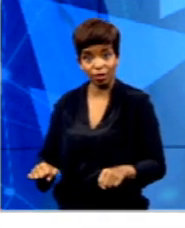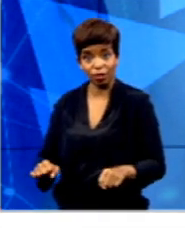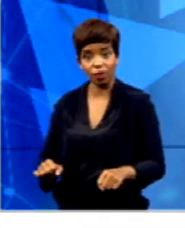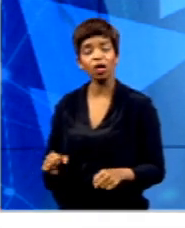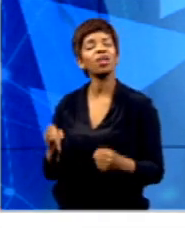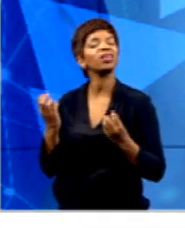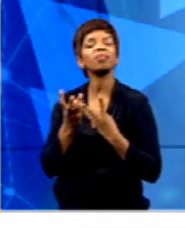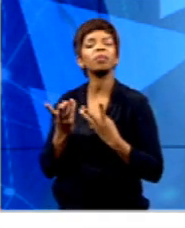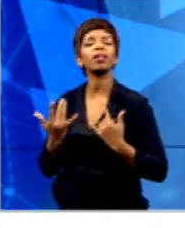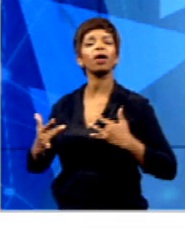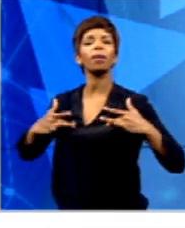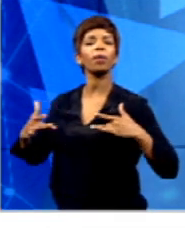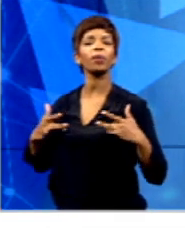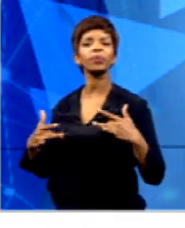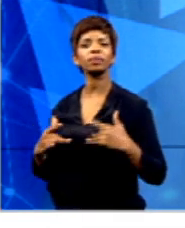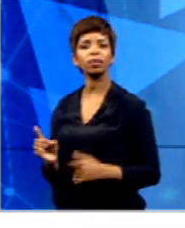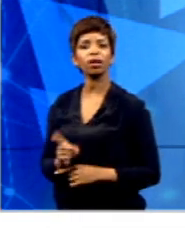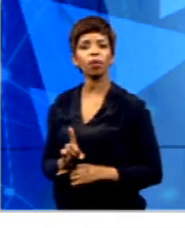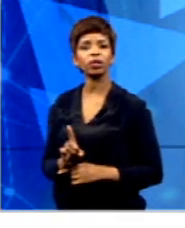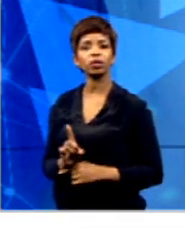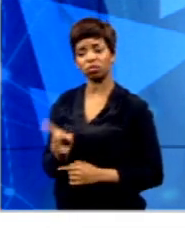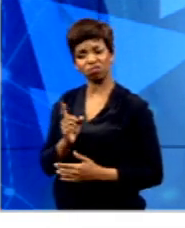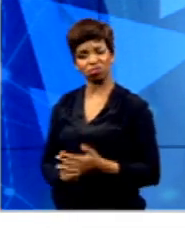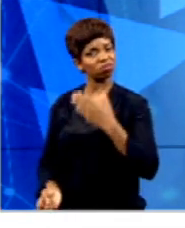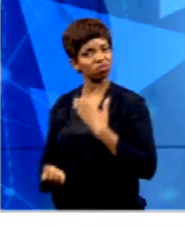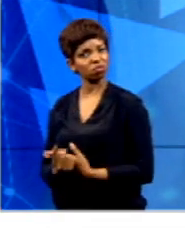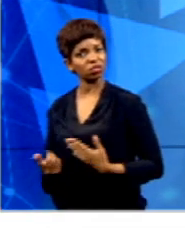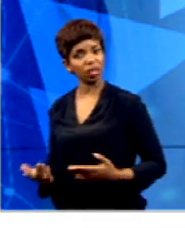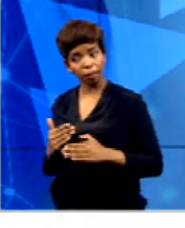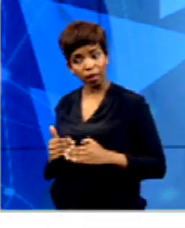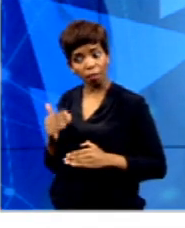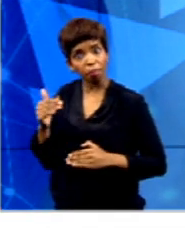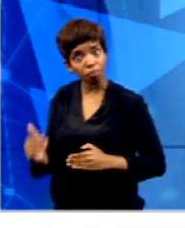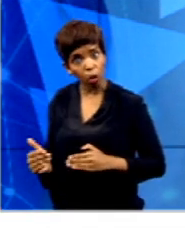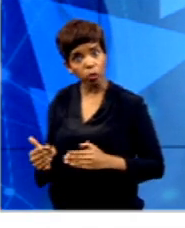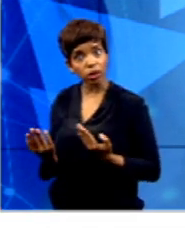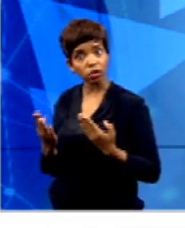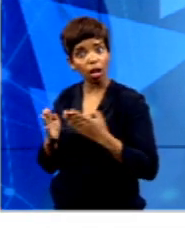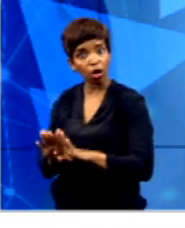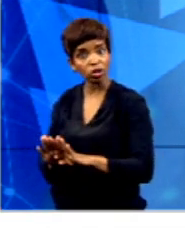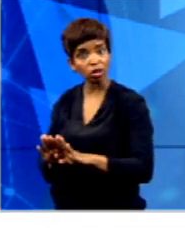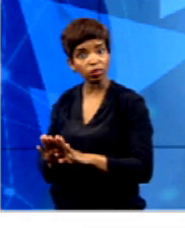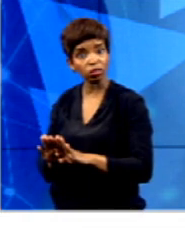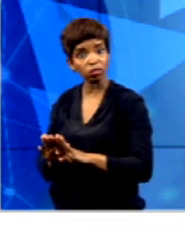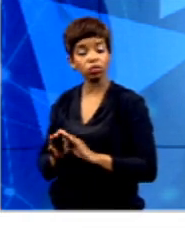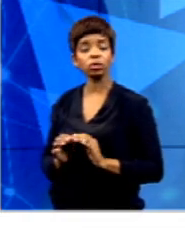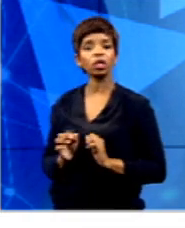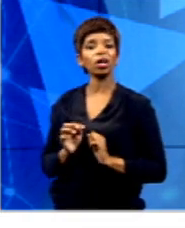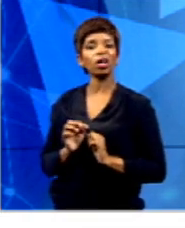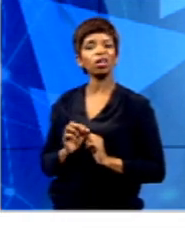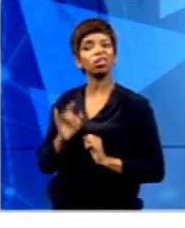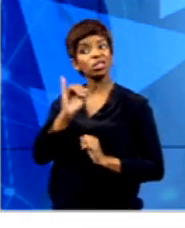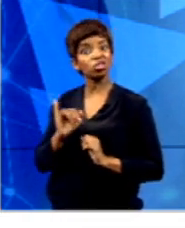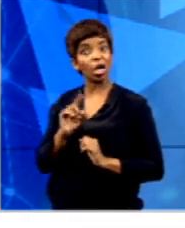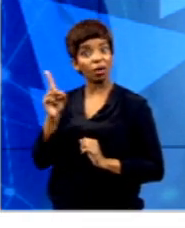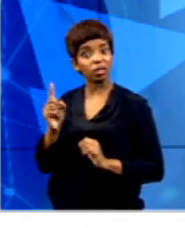are, of course, concerned about is what's going to happen post this lockdown period, and just how speedily the insurers